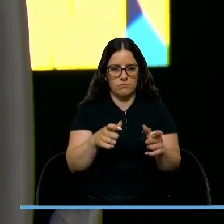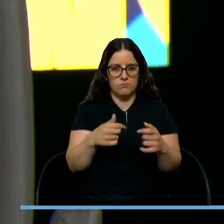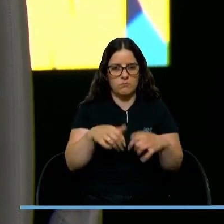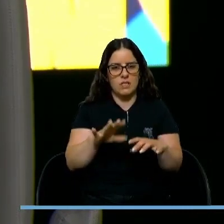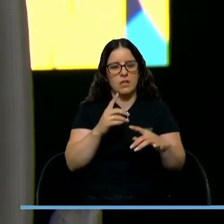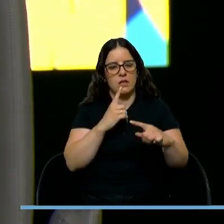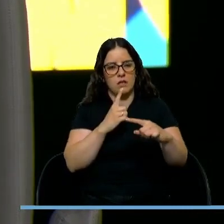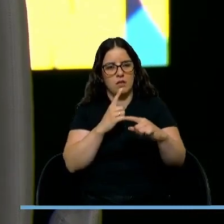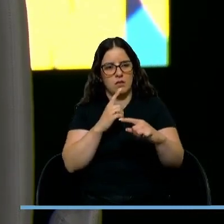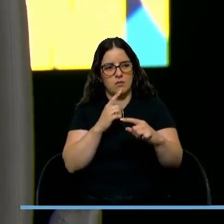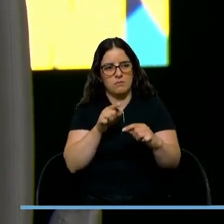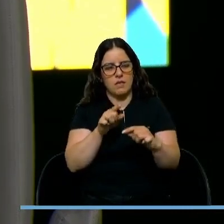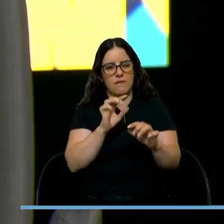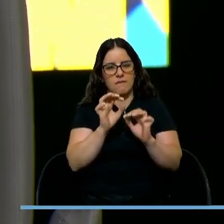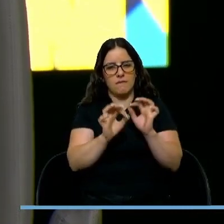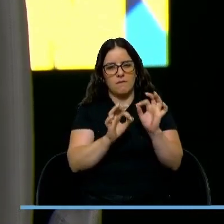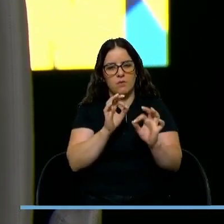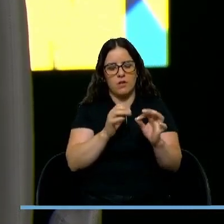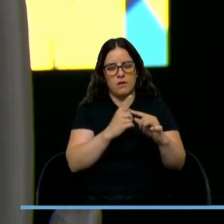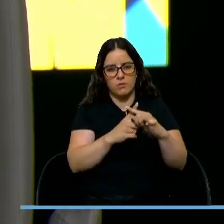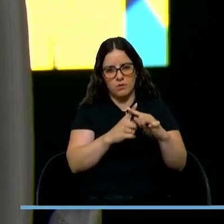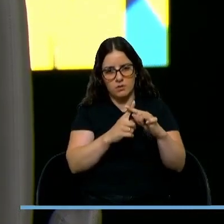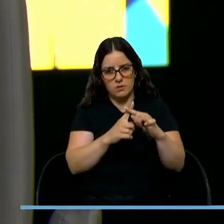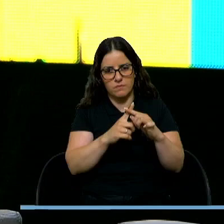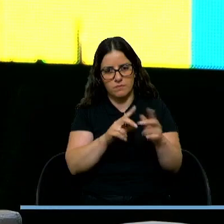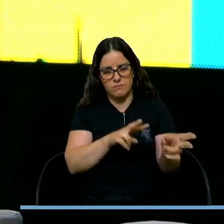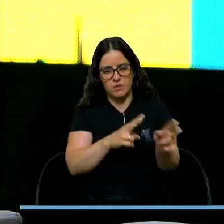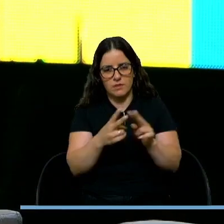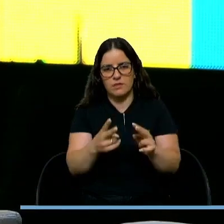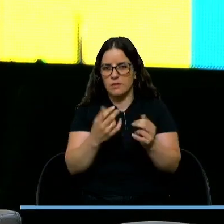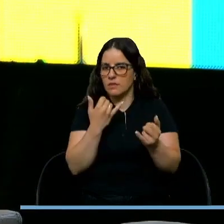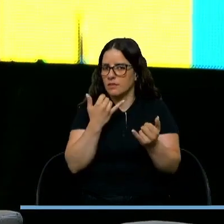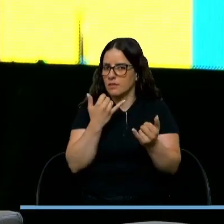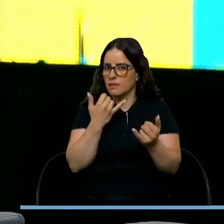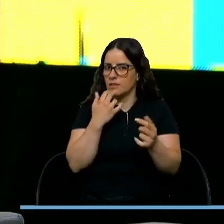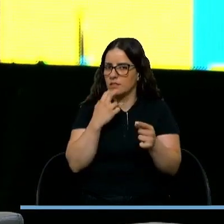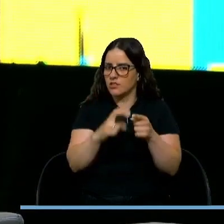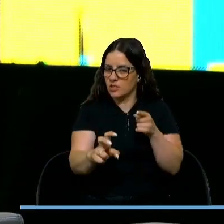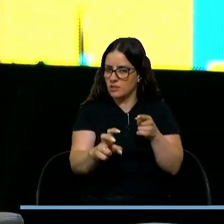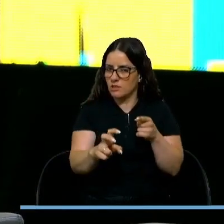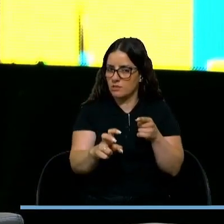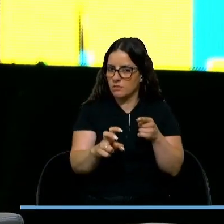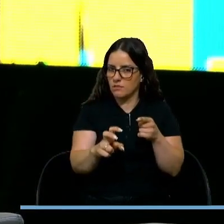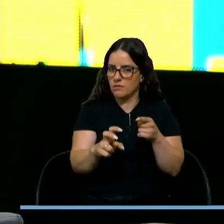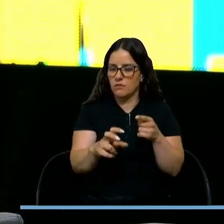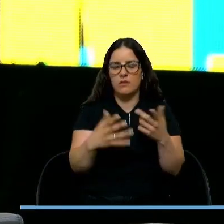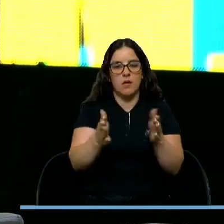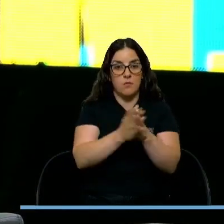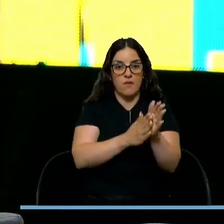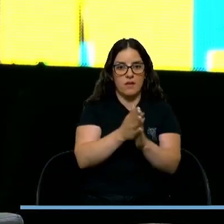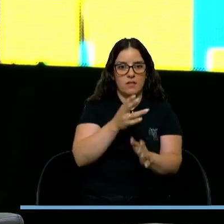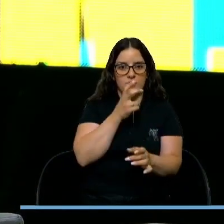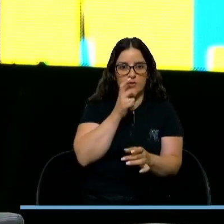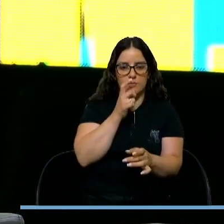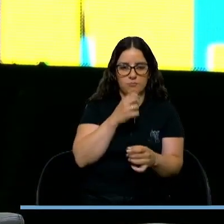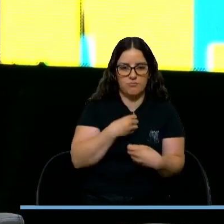harder. Is it or not favorable to the energy transition?